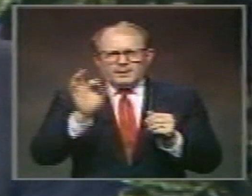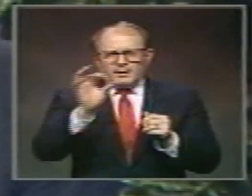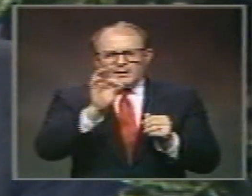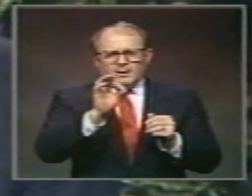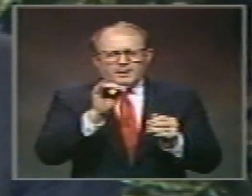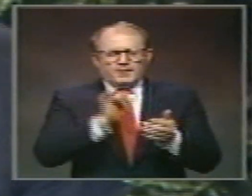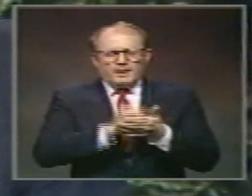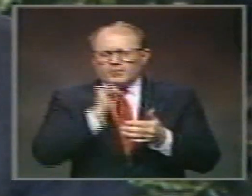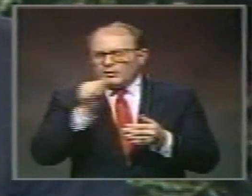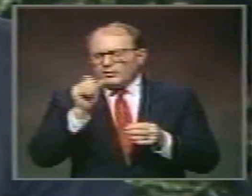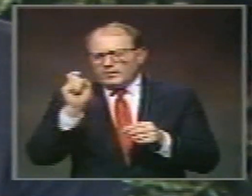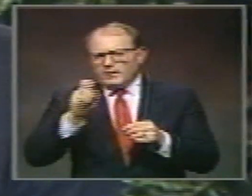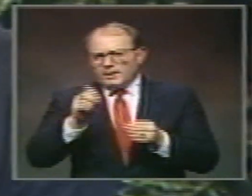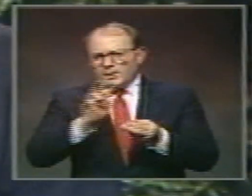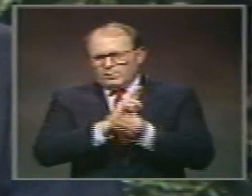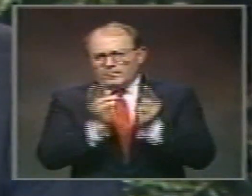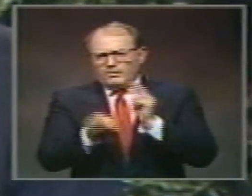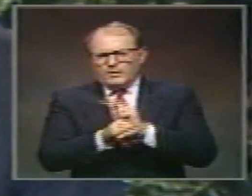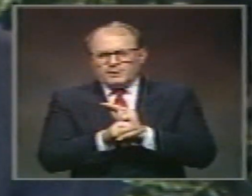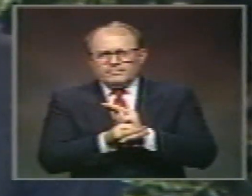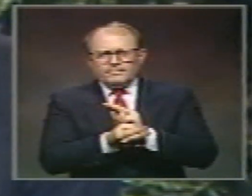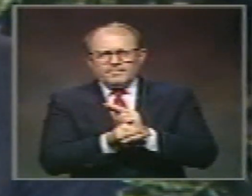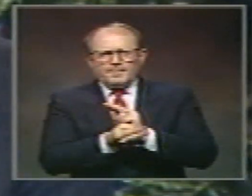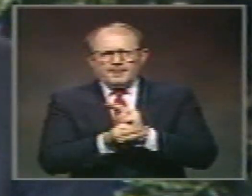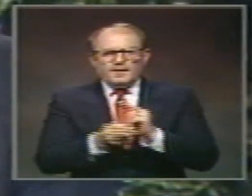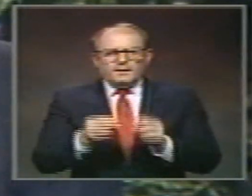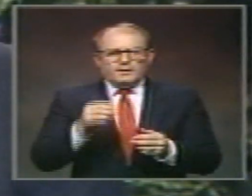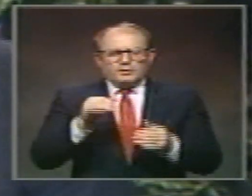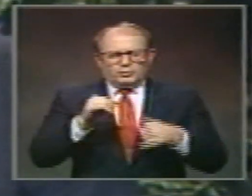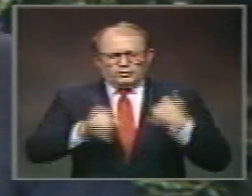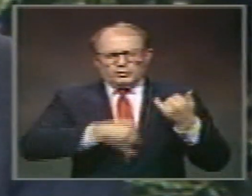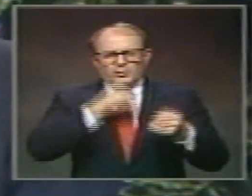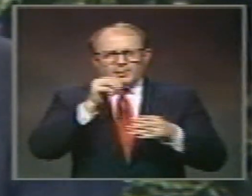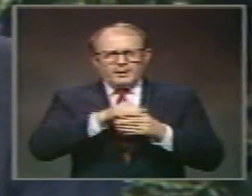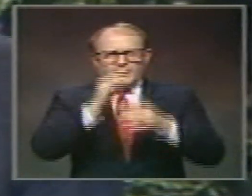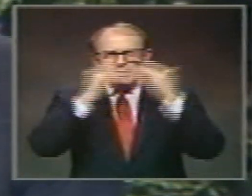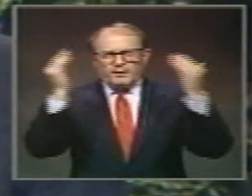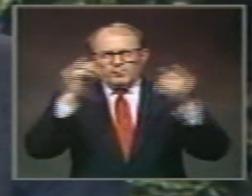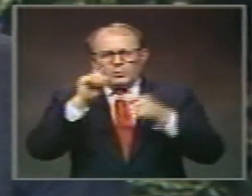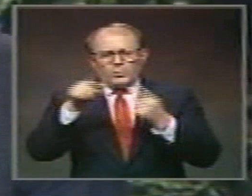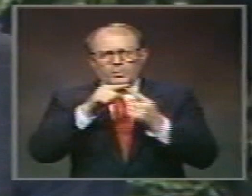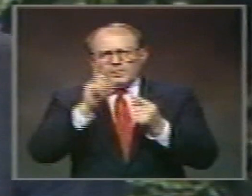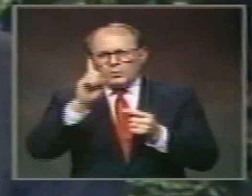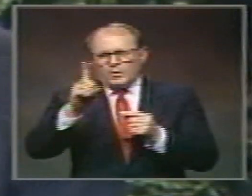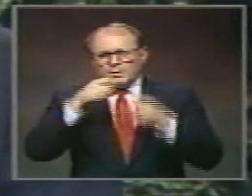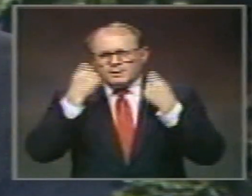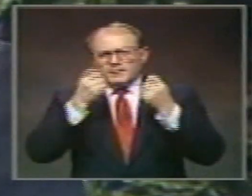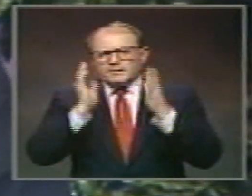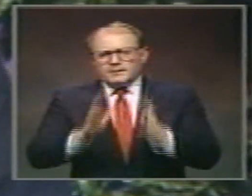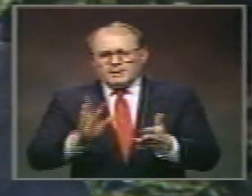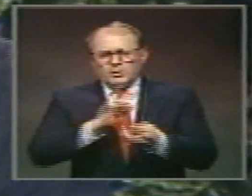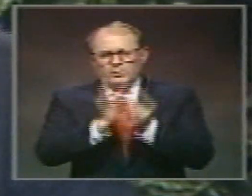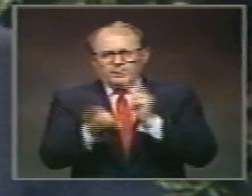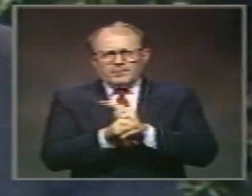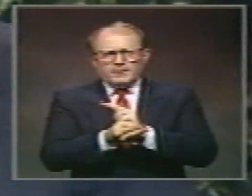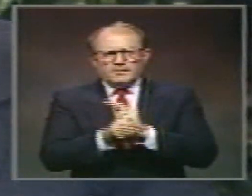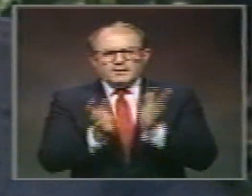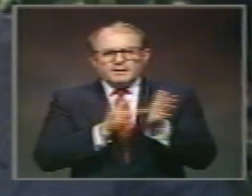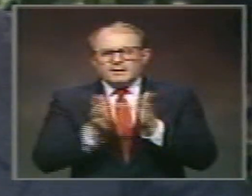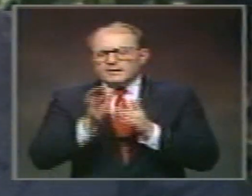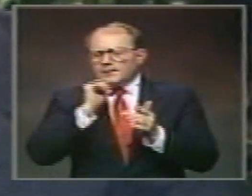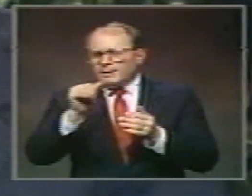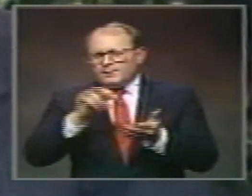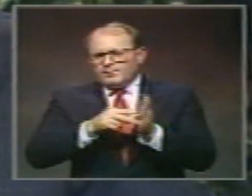repentance." There's joy in heaven when just one sinner repents, my friend. Jesus didn't mean that